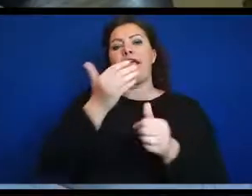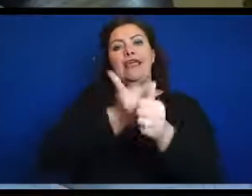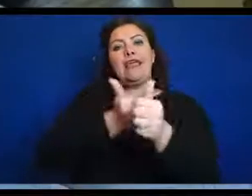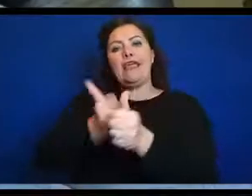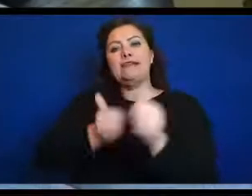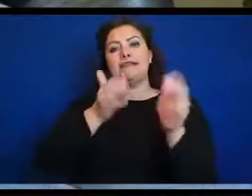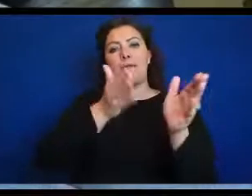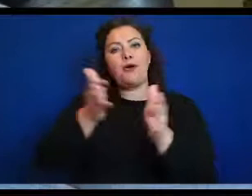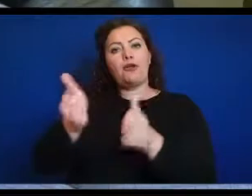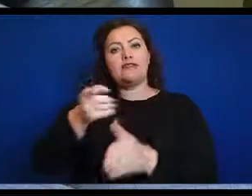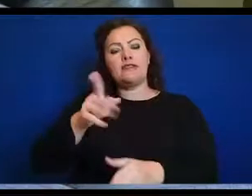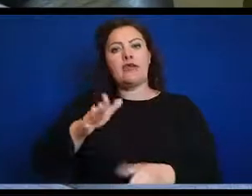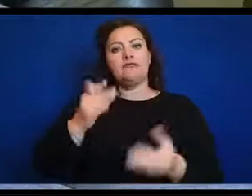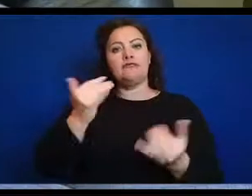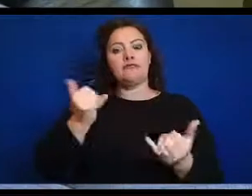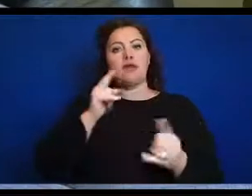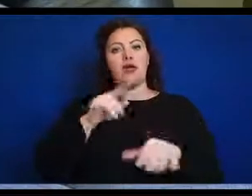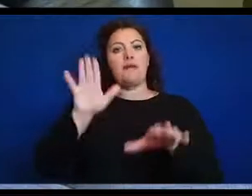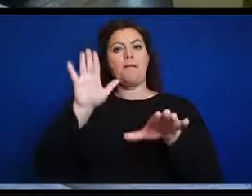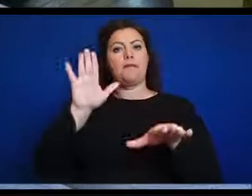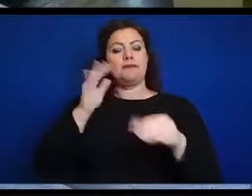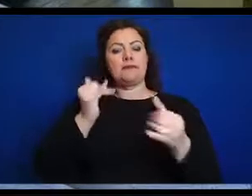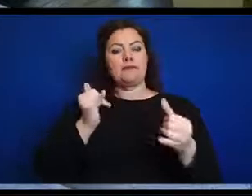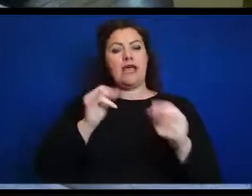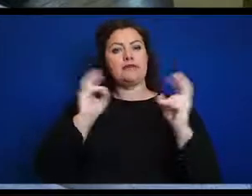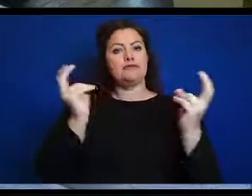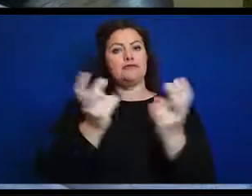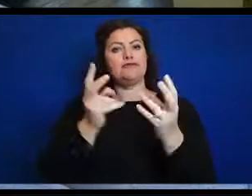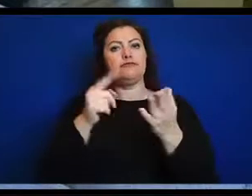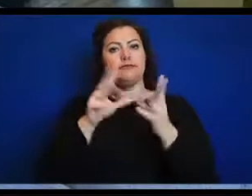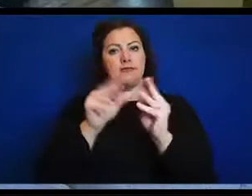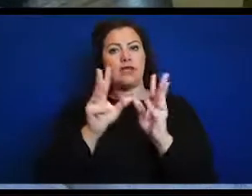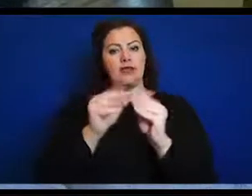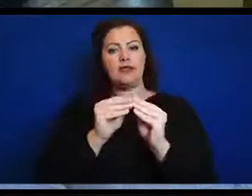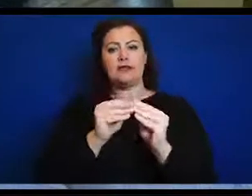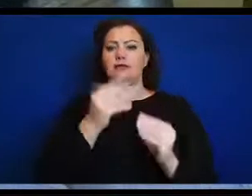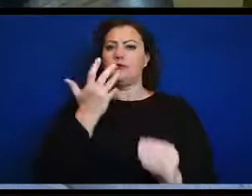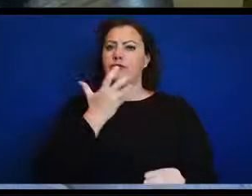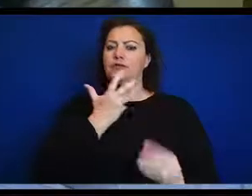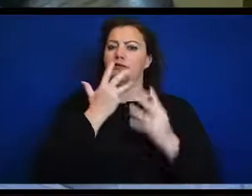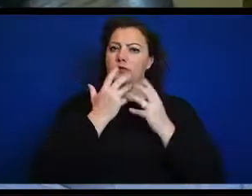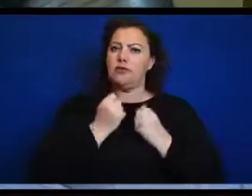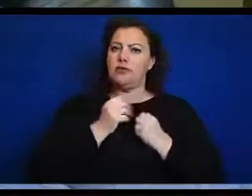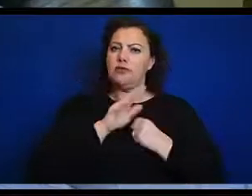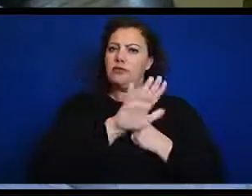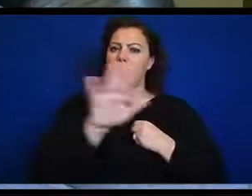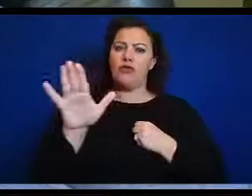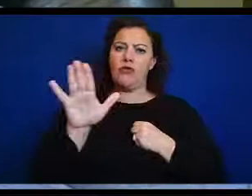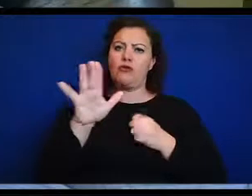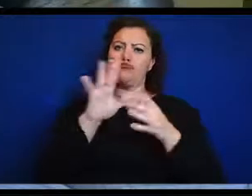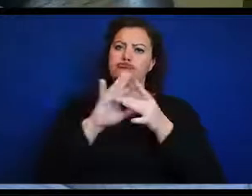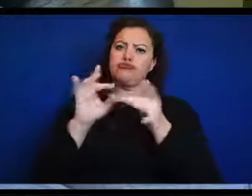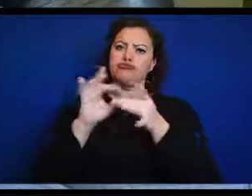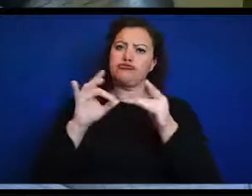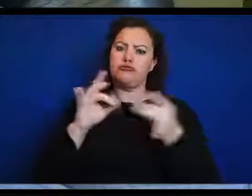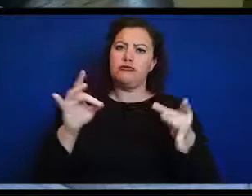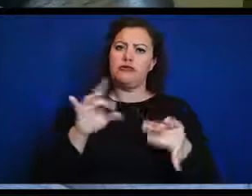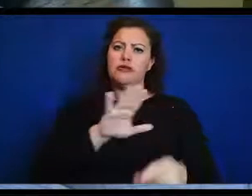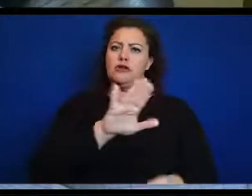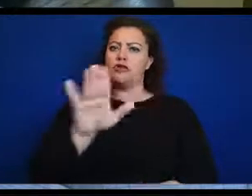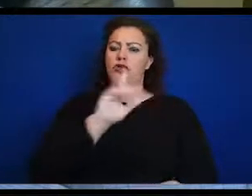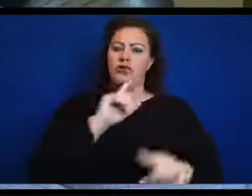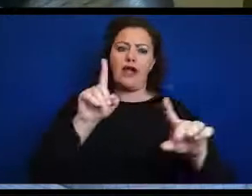who provided testimony in today's hearing. So valuable was the testimonies that we've heard. The answers to the